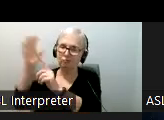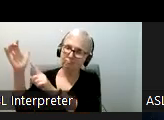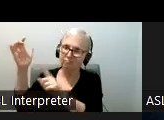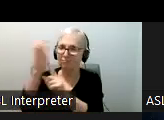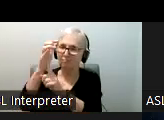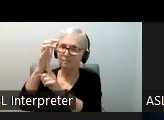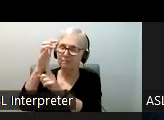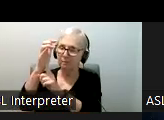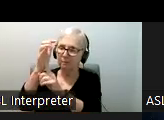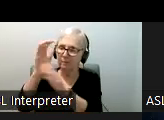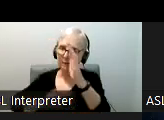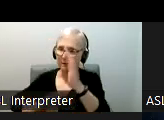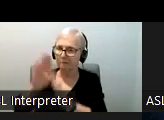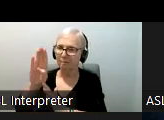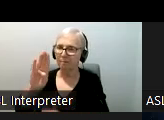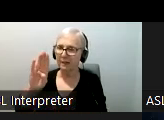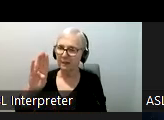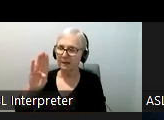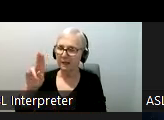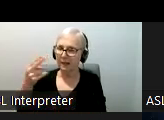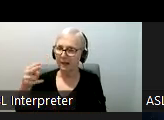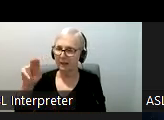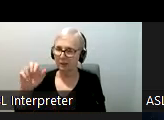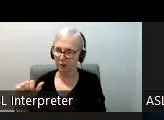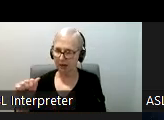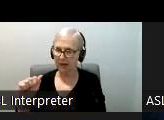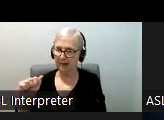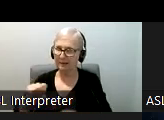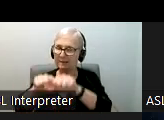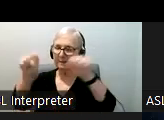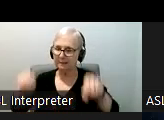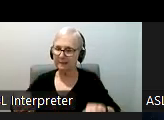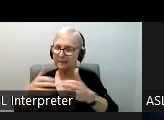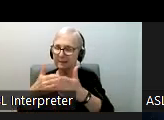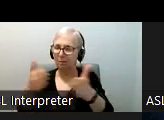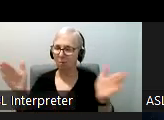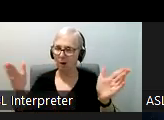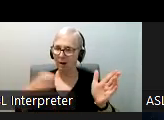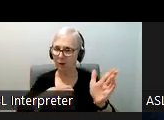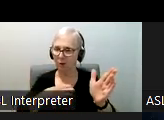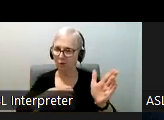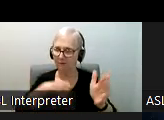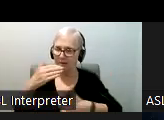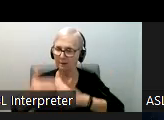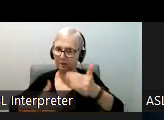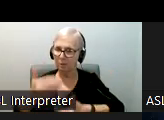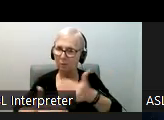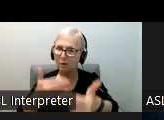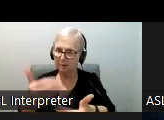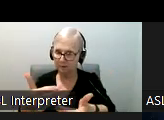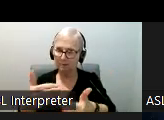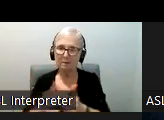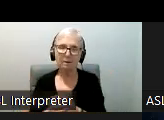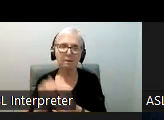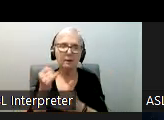of the BHA system-wide grievance process that I'm going to describe more in just a few moments here. The last